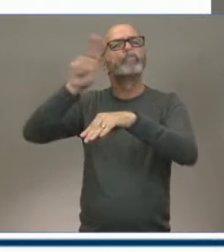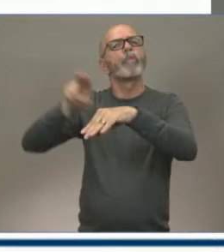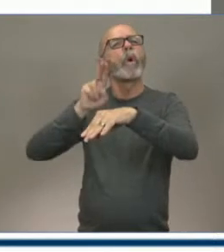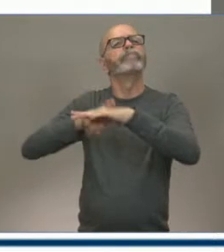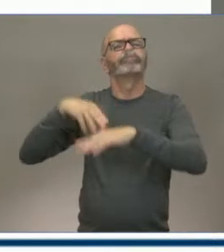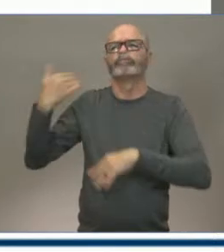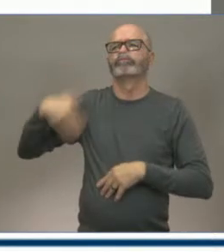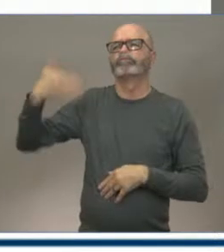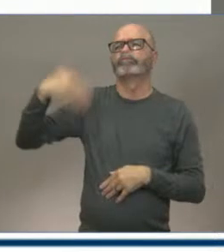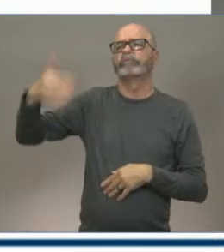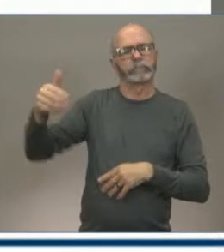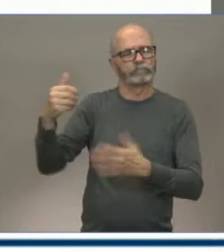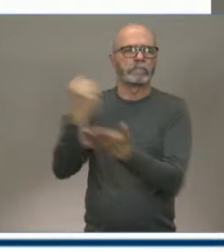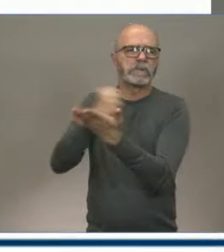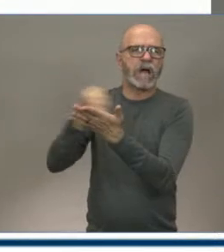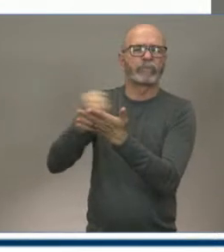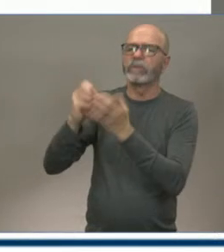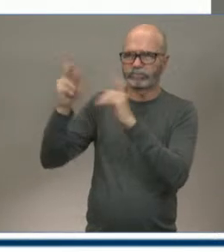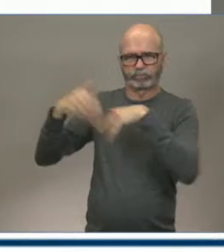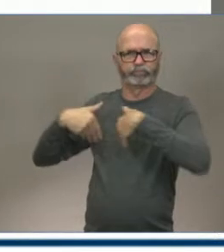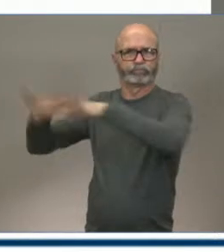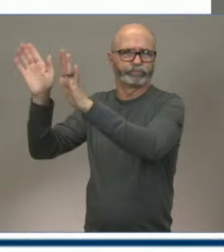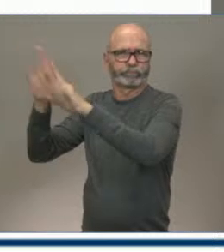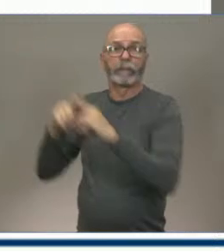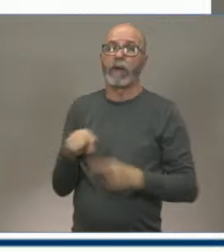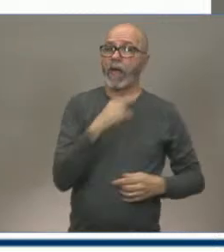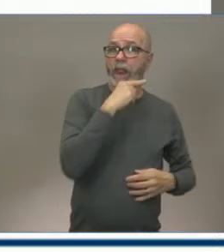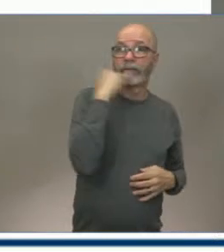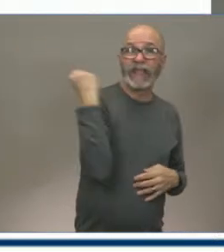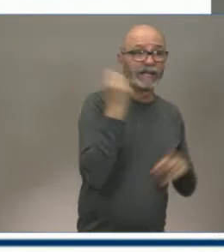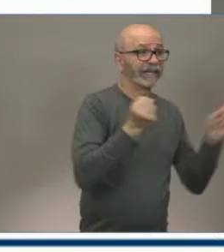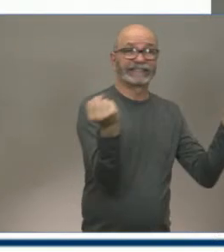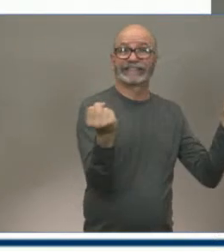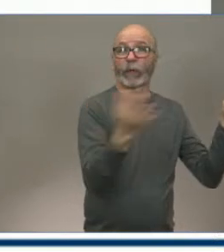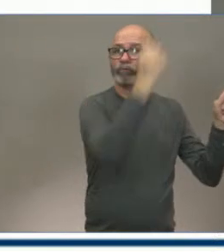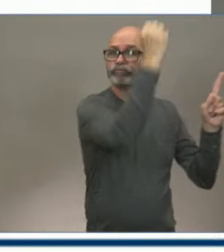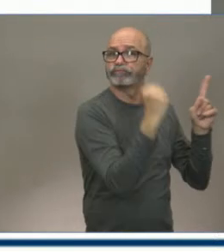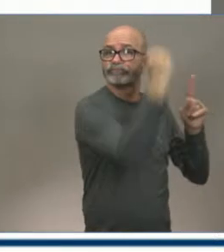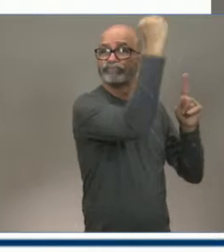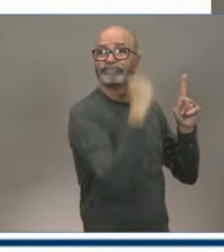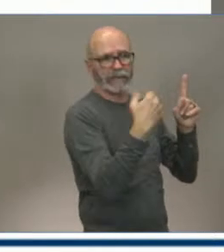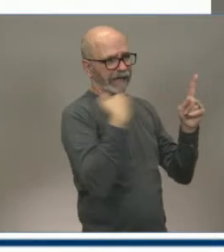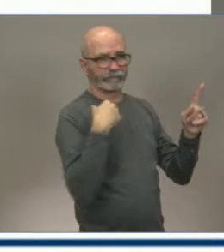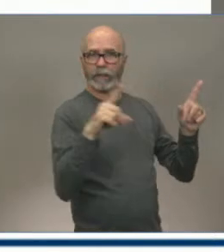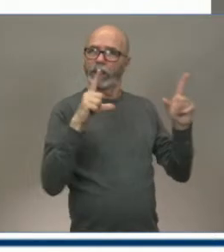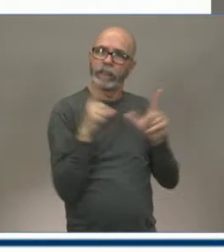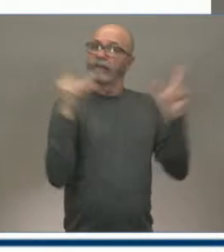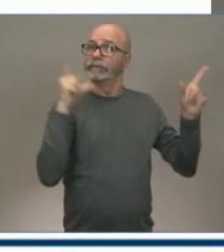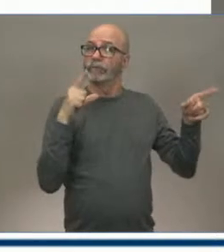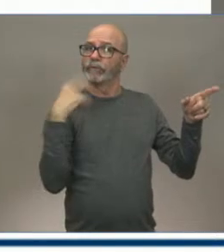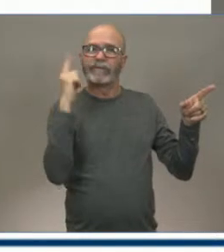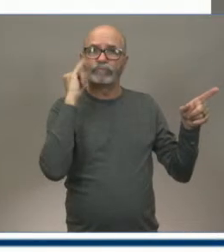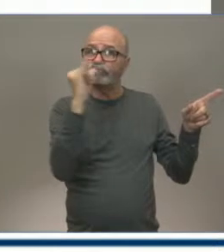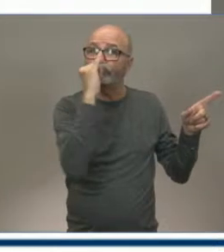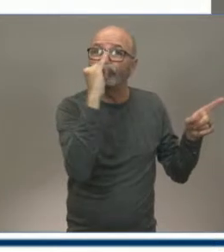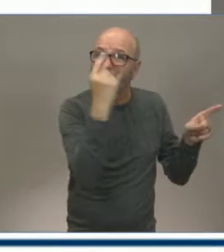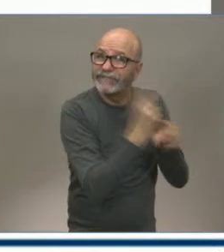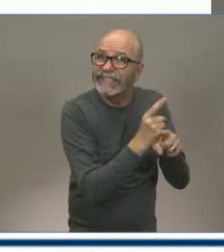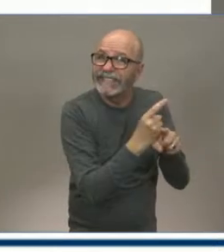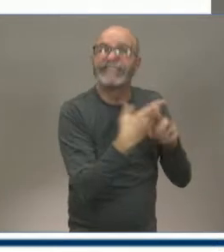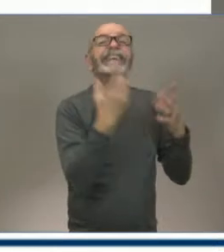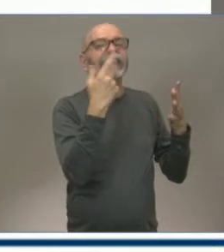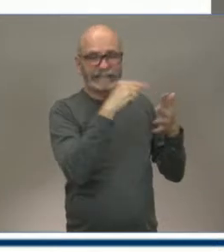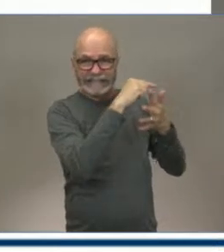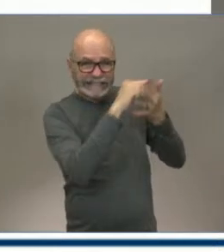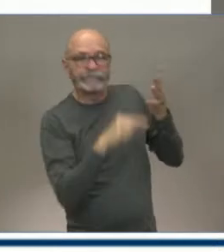casinos are licensed establishments, and so the same rules apply to them as to all other licensed establishments and restaurants.